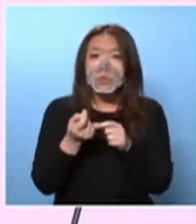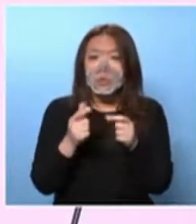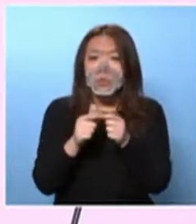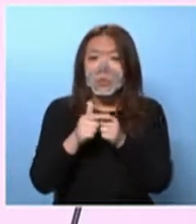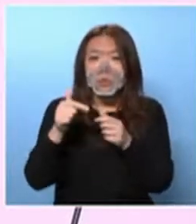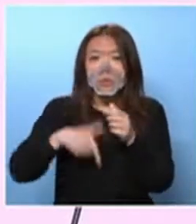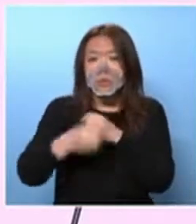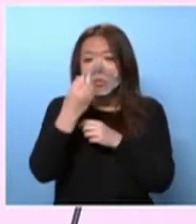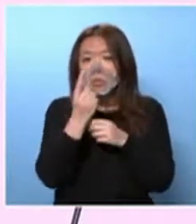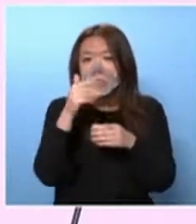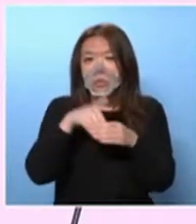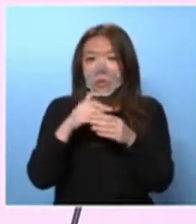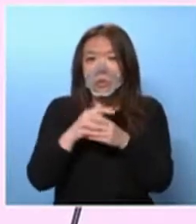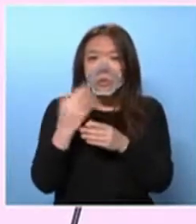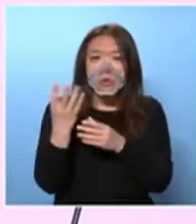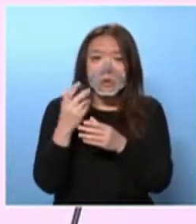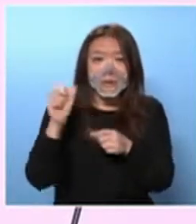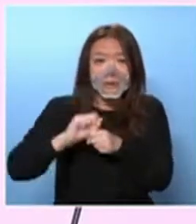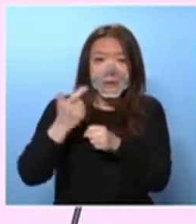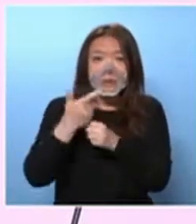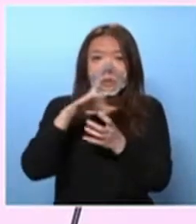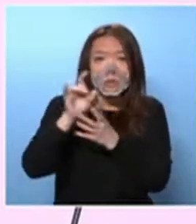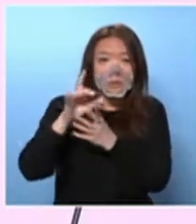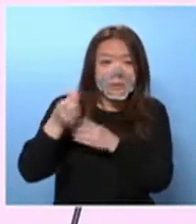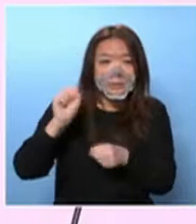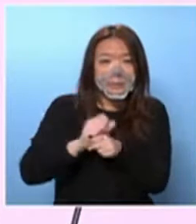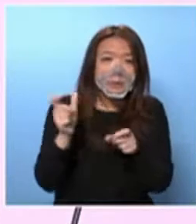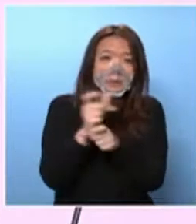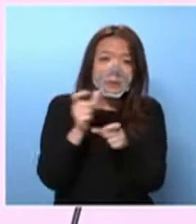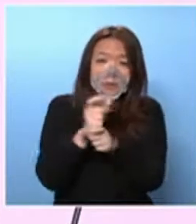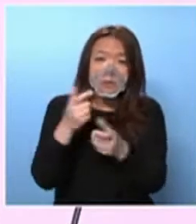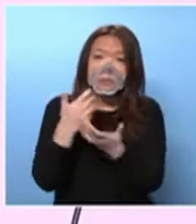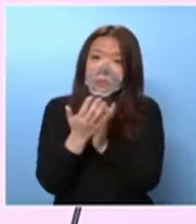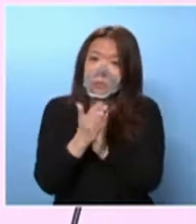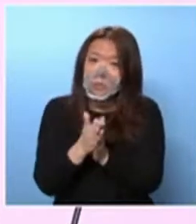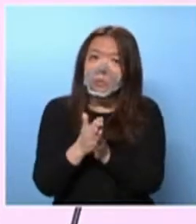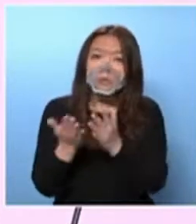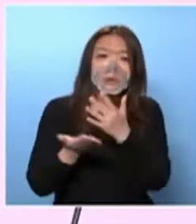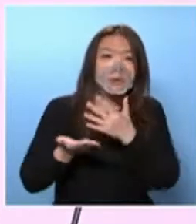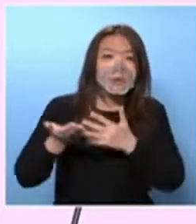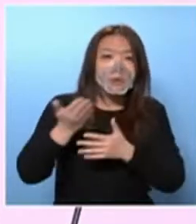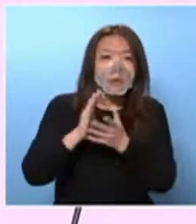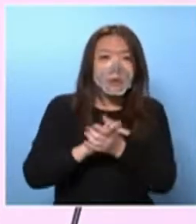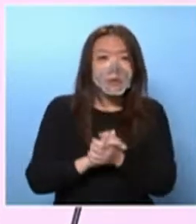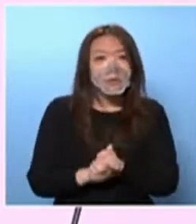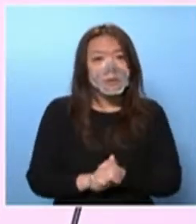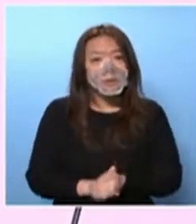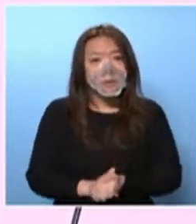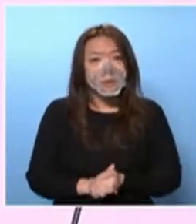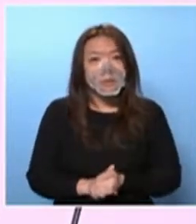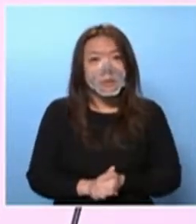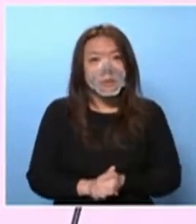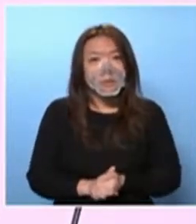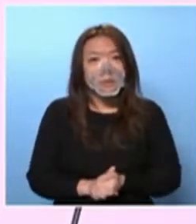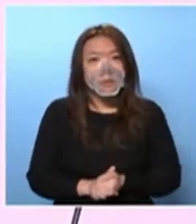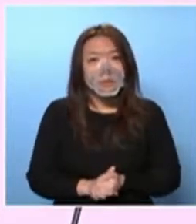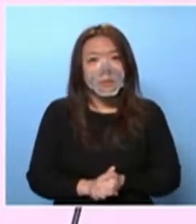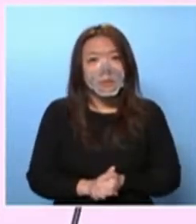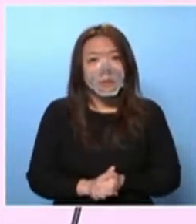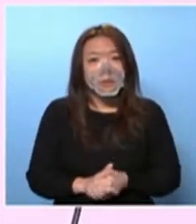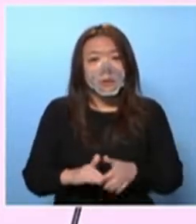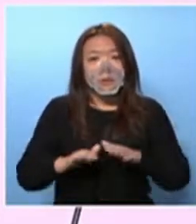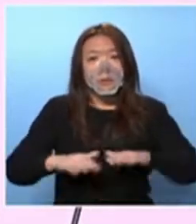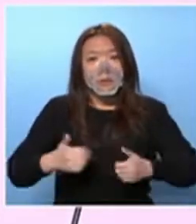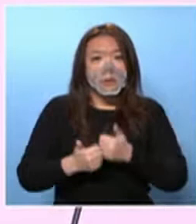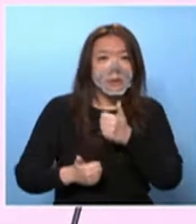to list in Hong Kong and provide more choices for market players, thereby increasing market liquidity and enhancing the competitiveness of Hong Kong